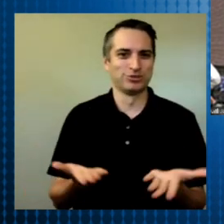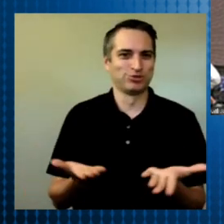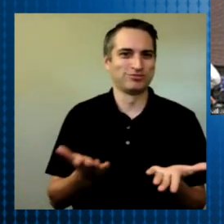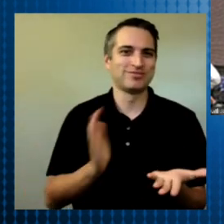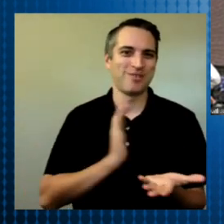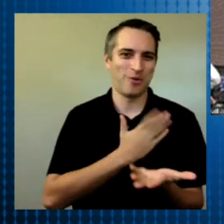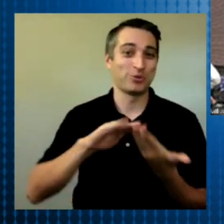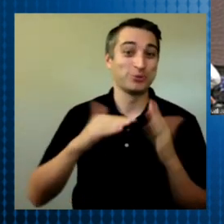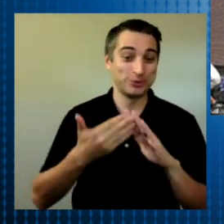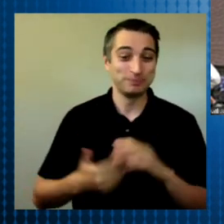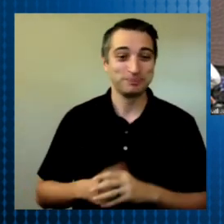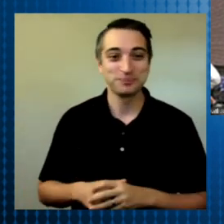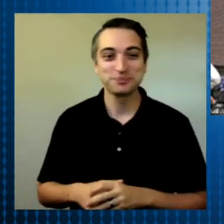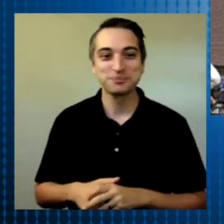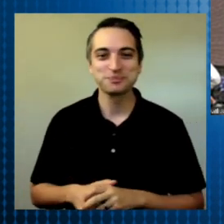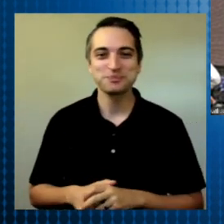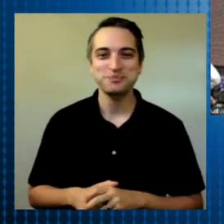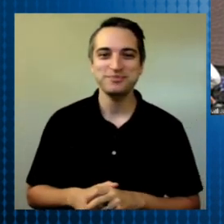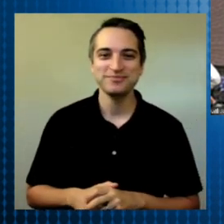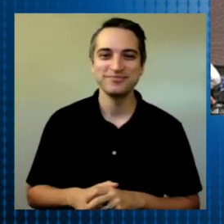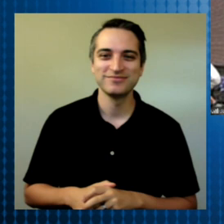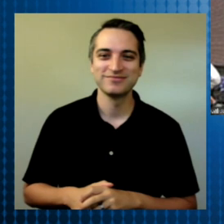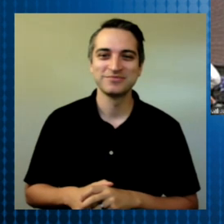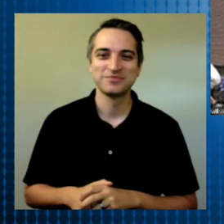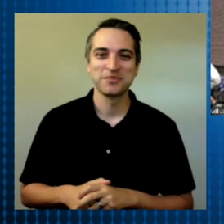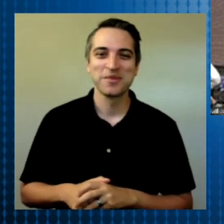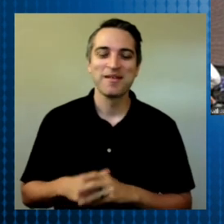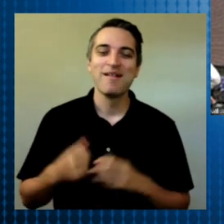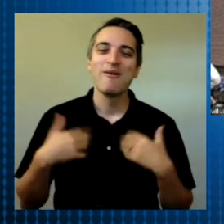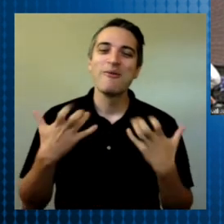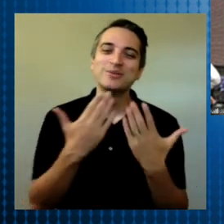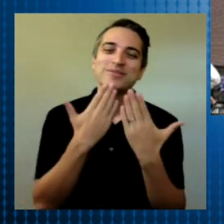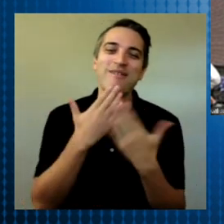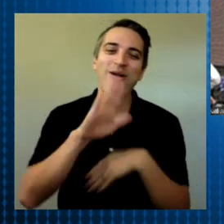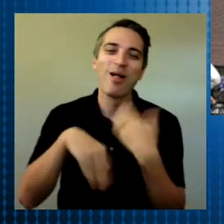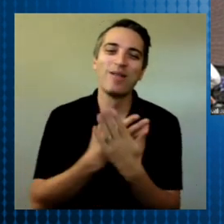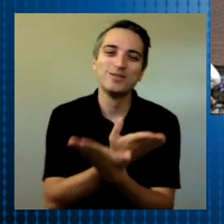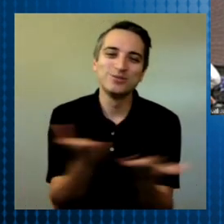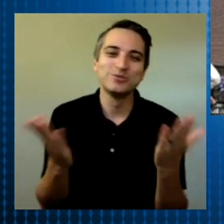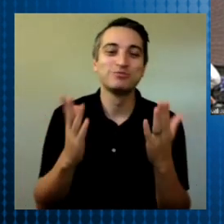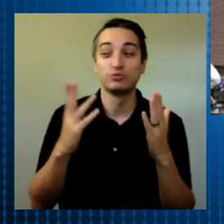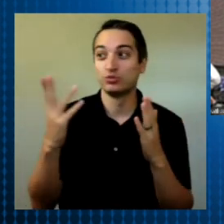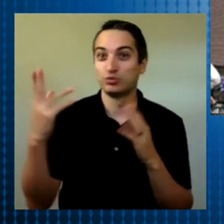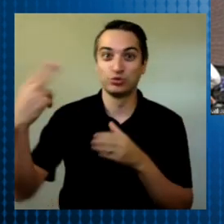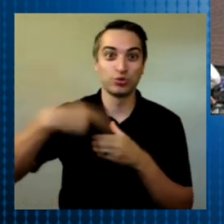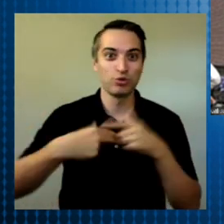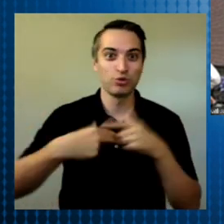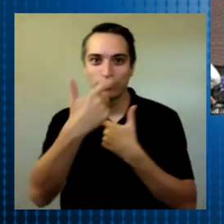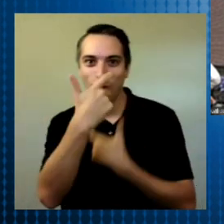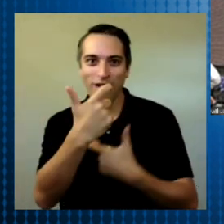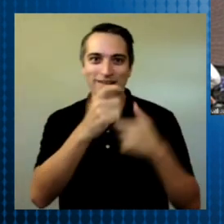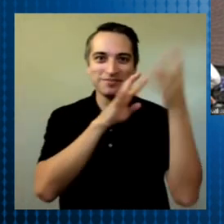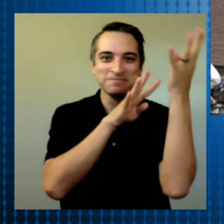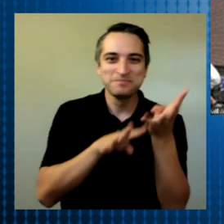Before we get started, I would like to thank all of you joining us today via live stream. As you